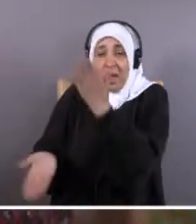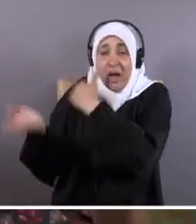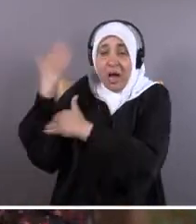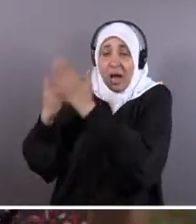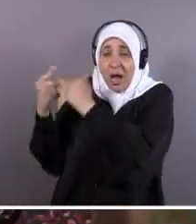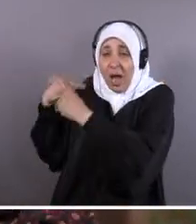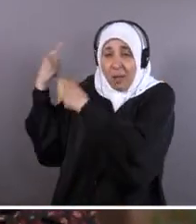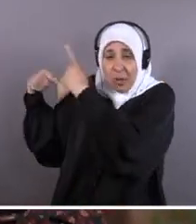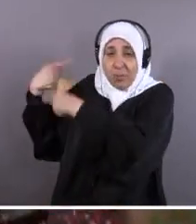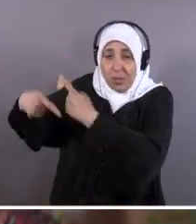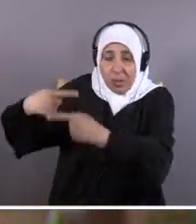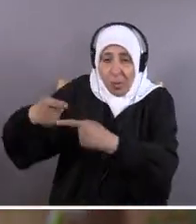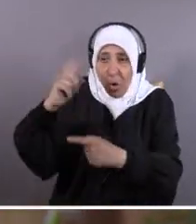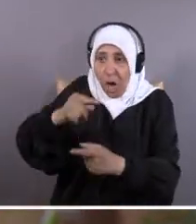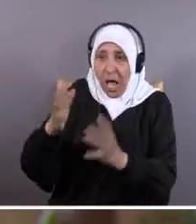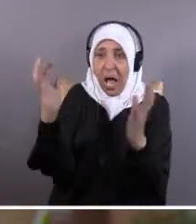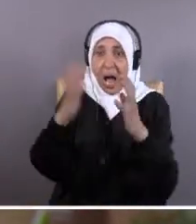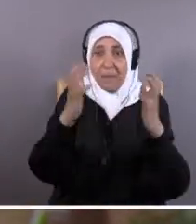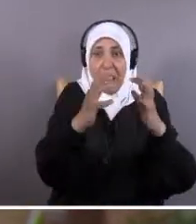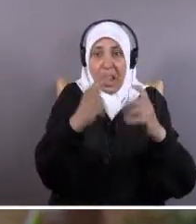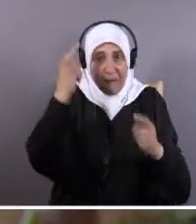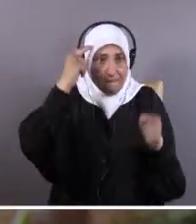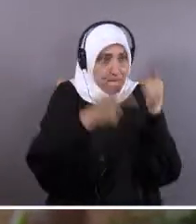for answers